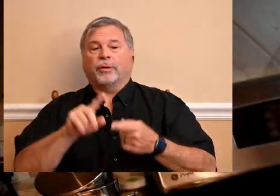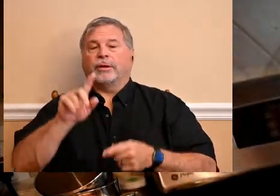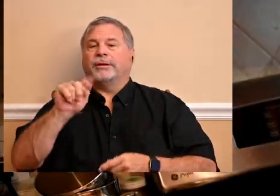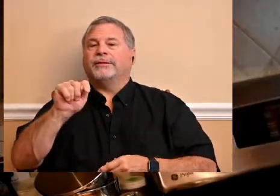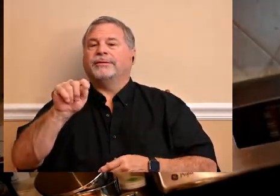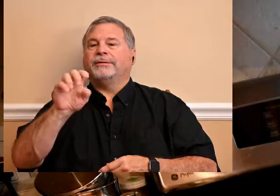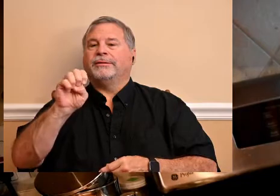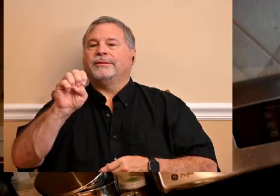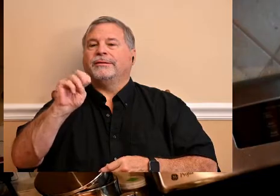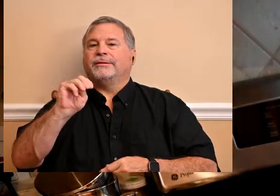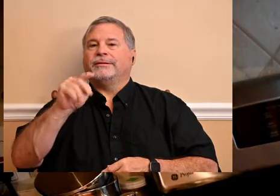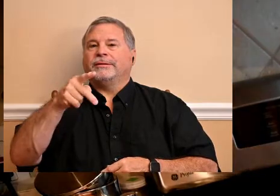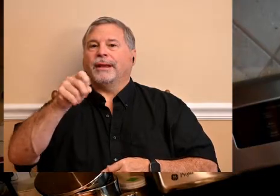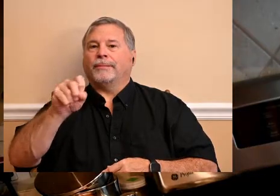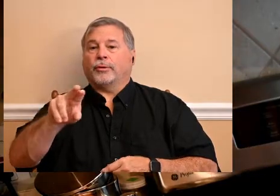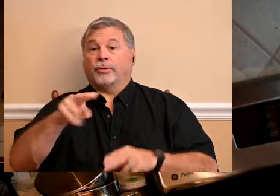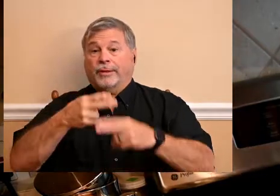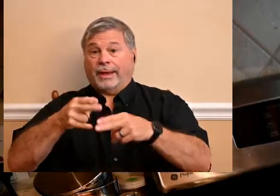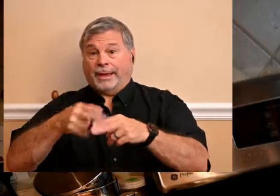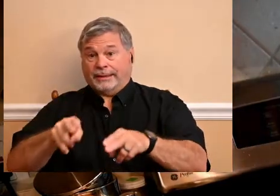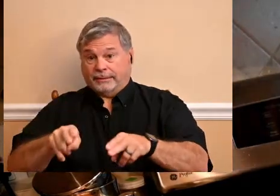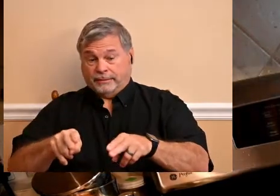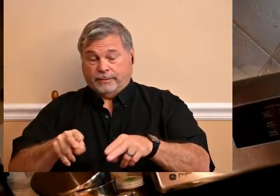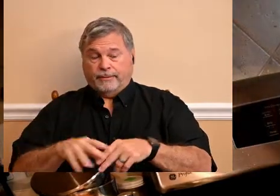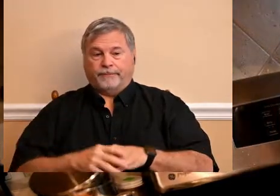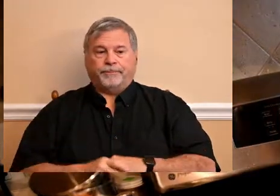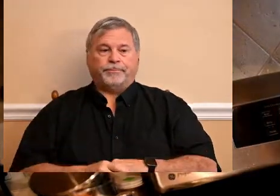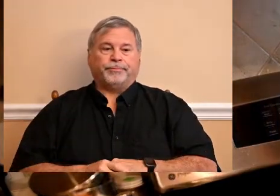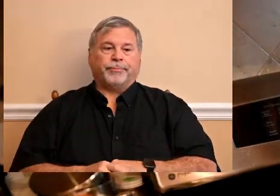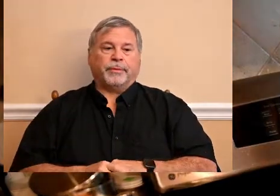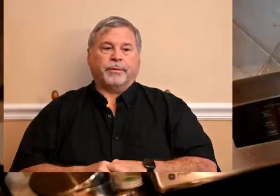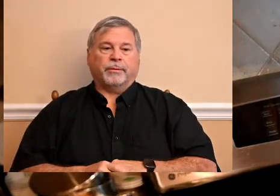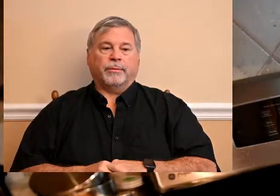And what we're going to do is we're going to temper these eggs.